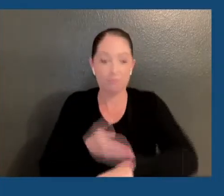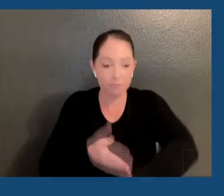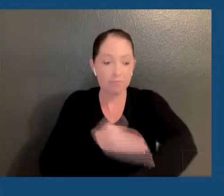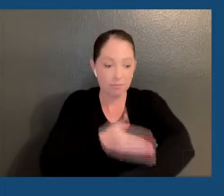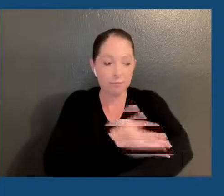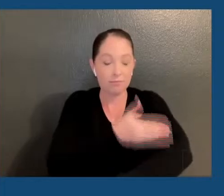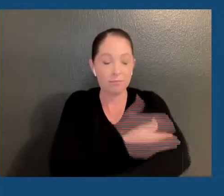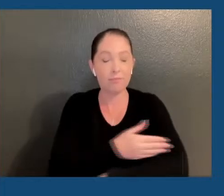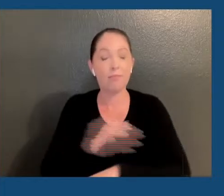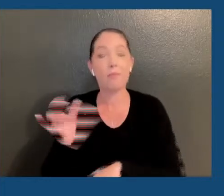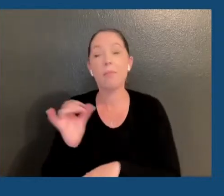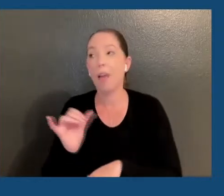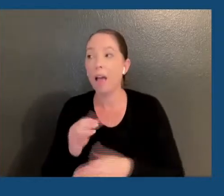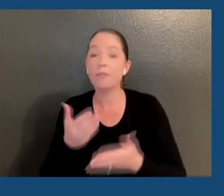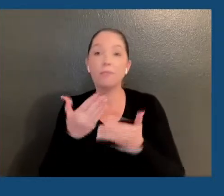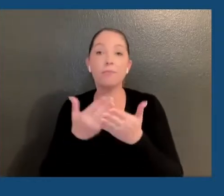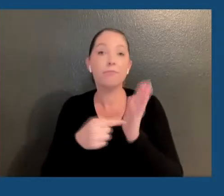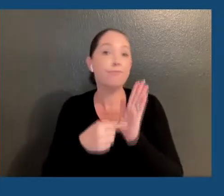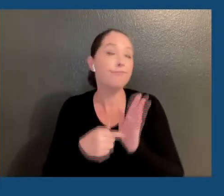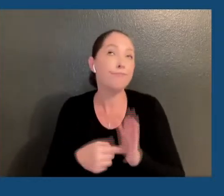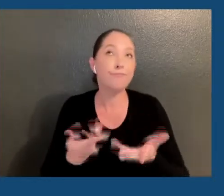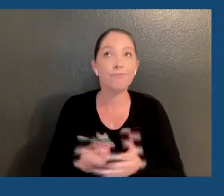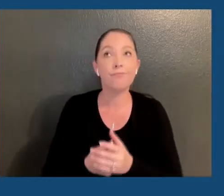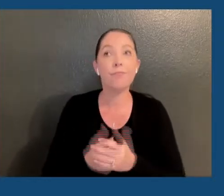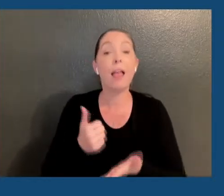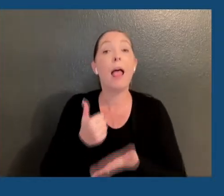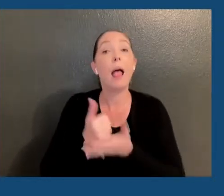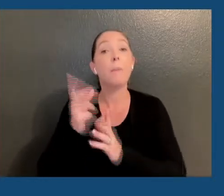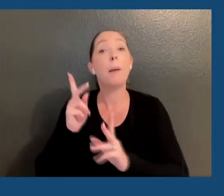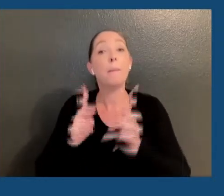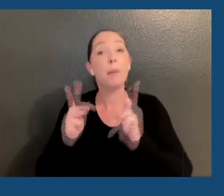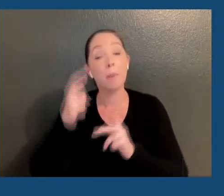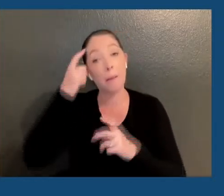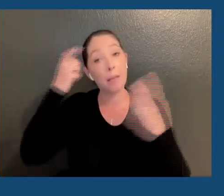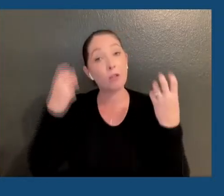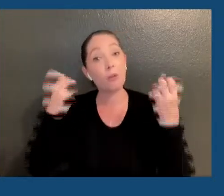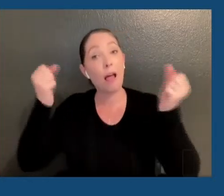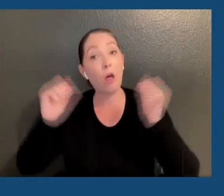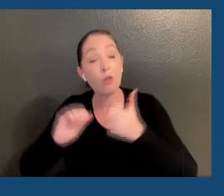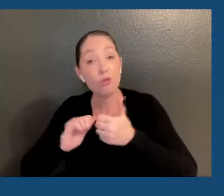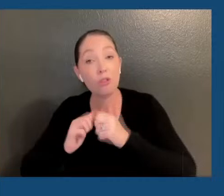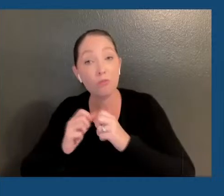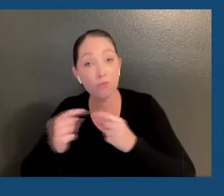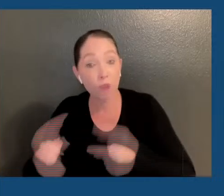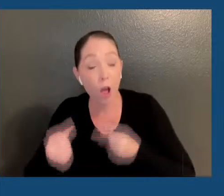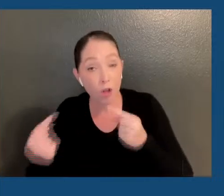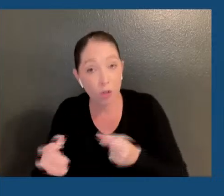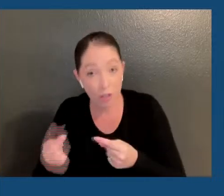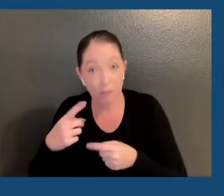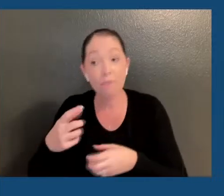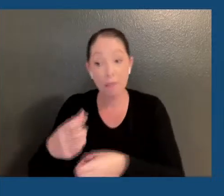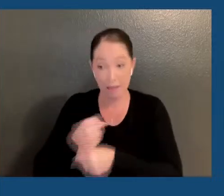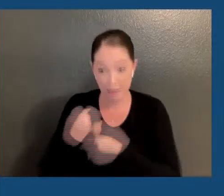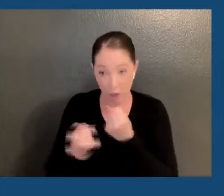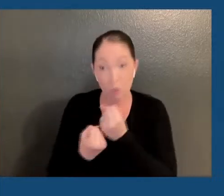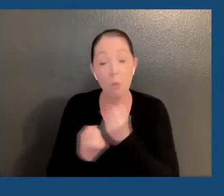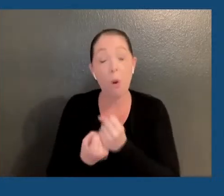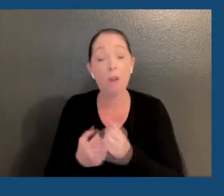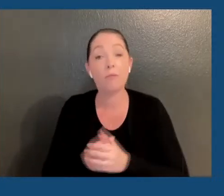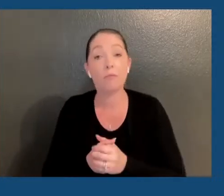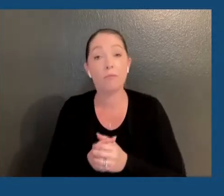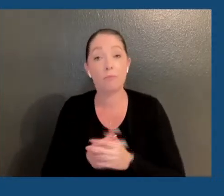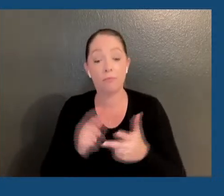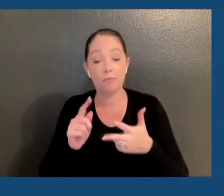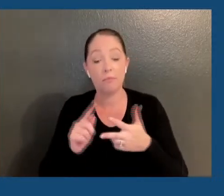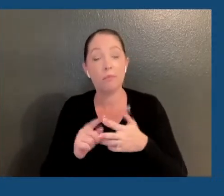helping people with mental health challenges get support they needed in timely manner, devising new methods to keep